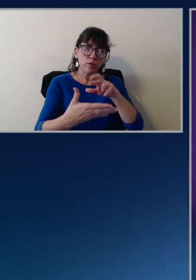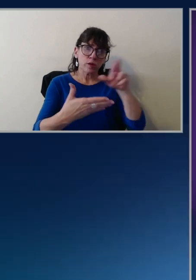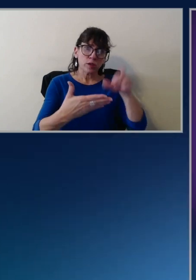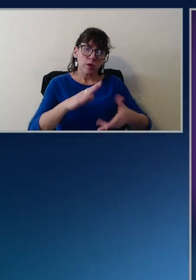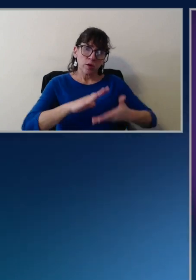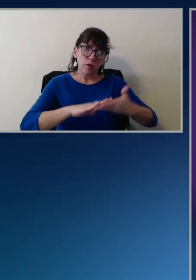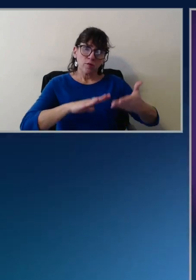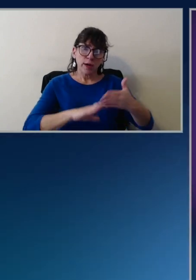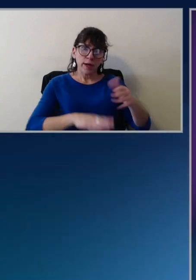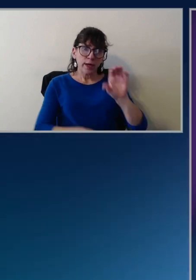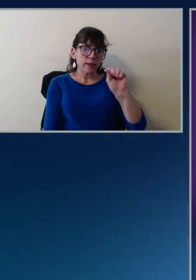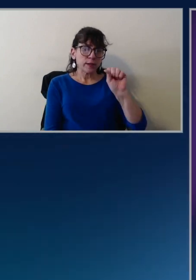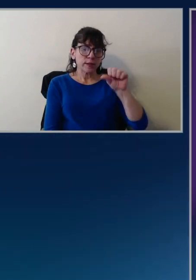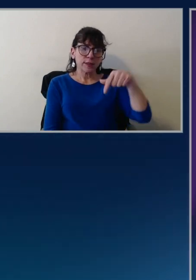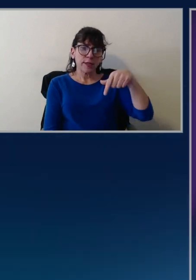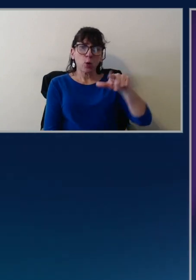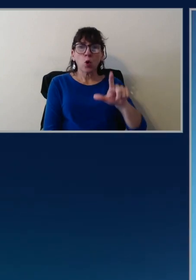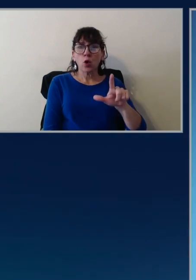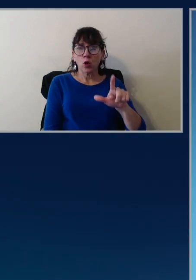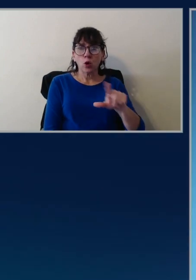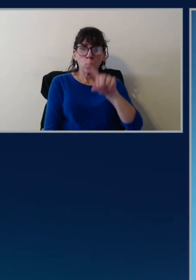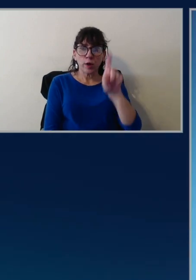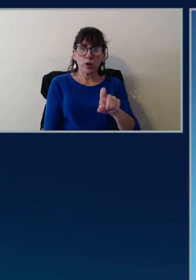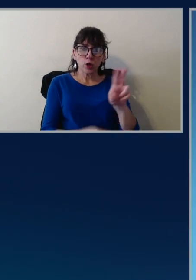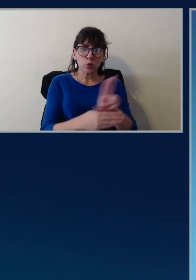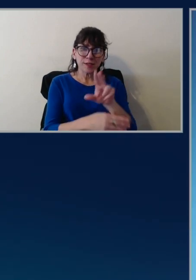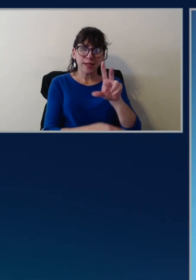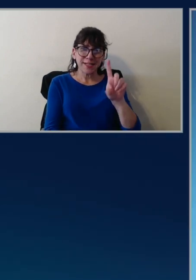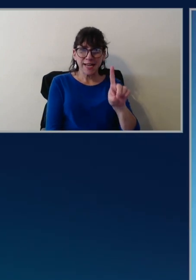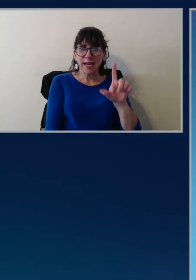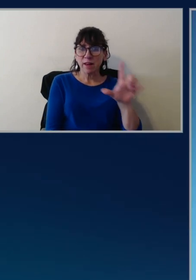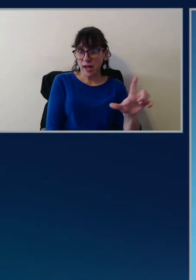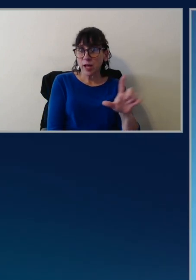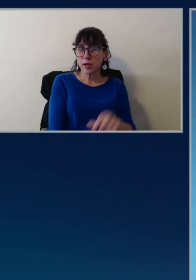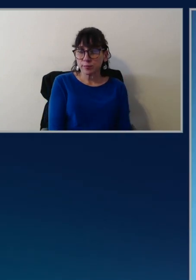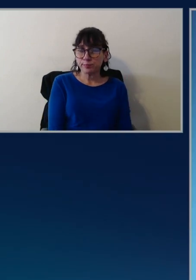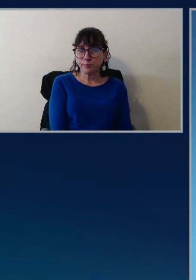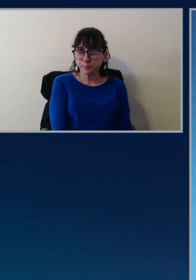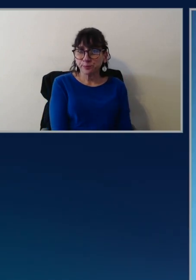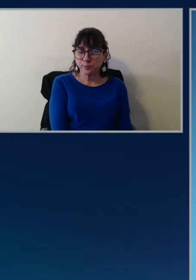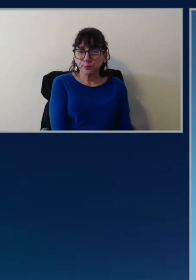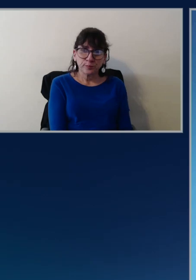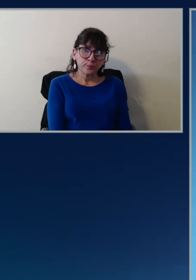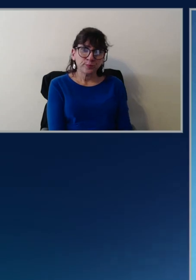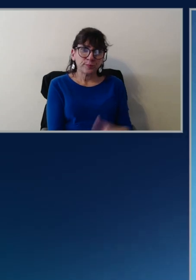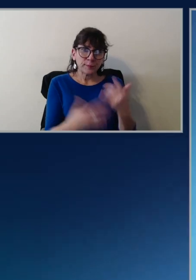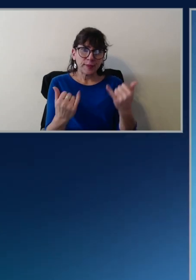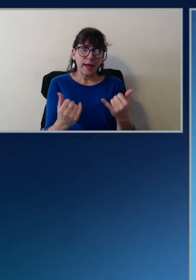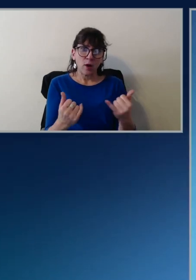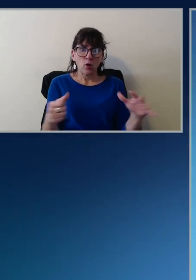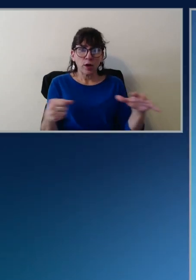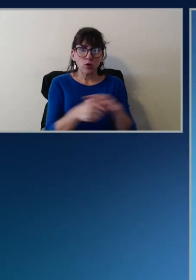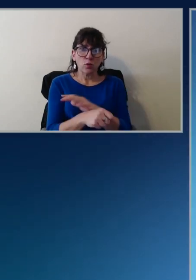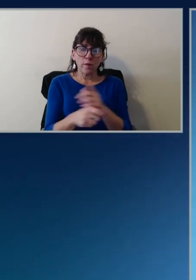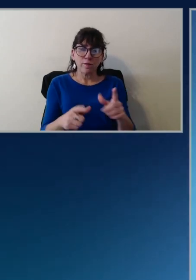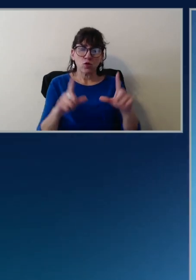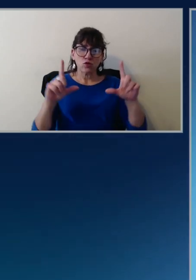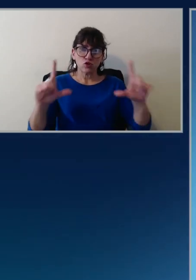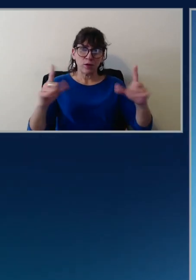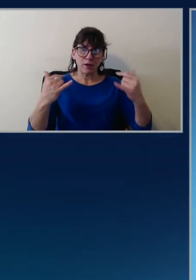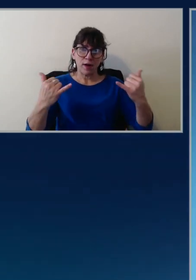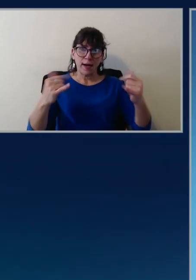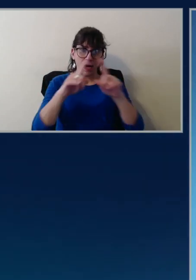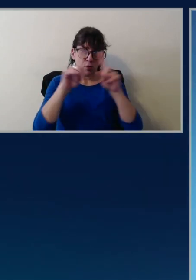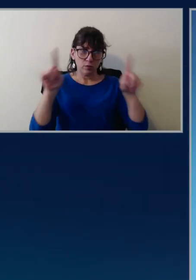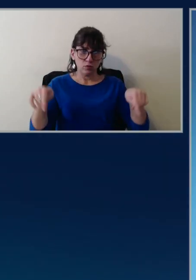queries using the data lake. Okay, that sounds pretty exciting. So, Emily, can you make your screen full screen right now? I can indeed. Command